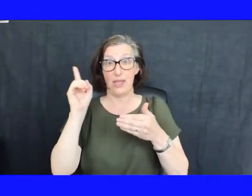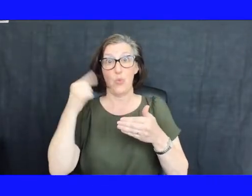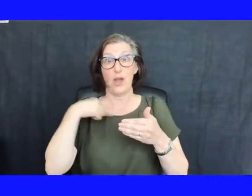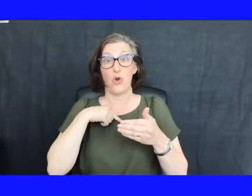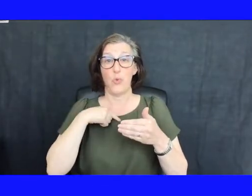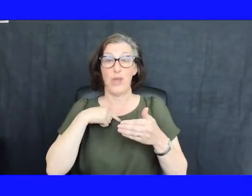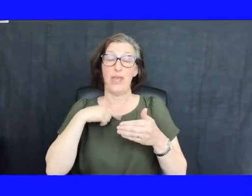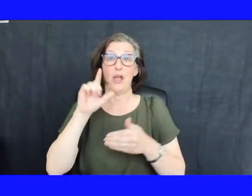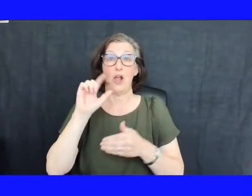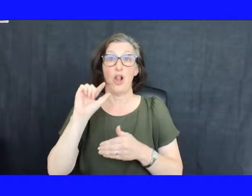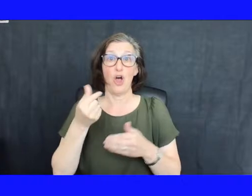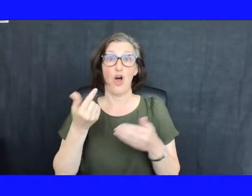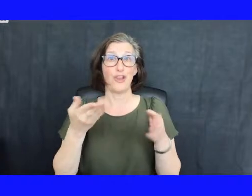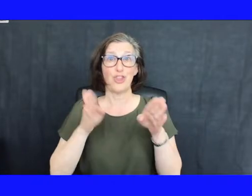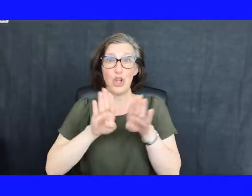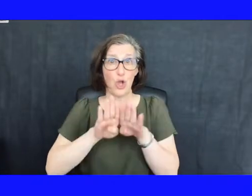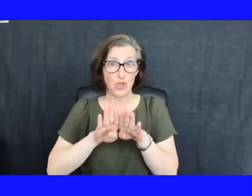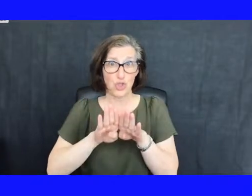Yes.